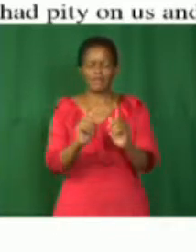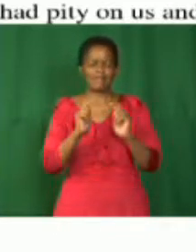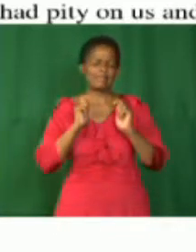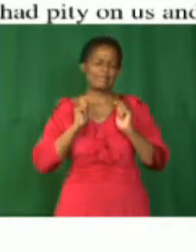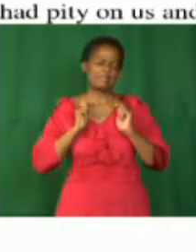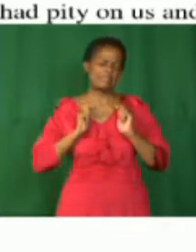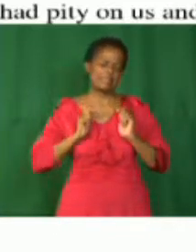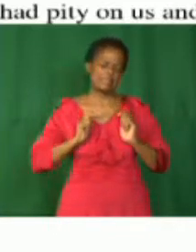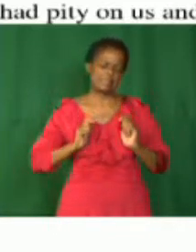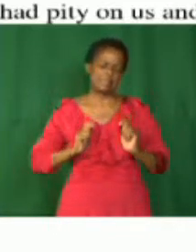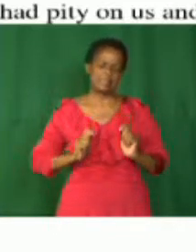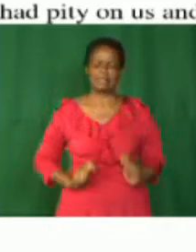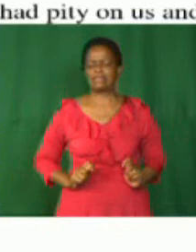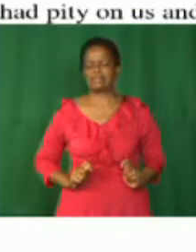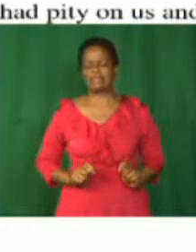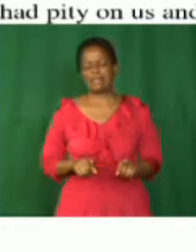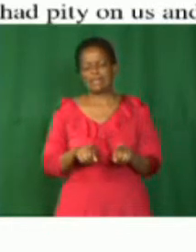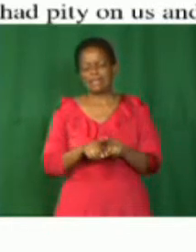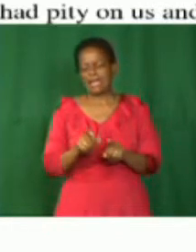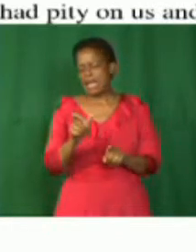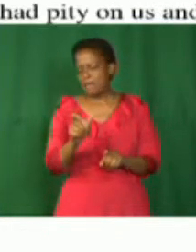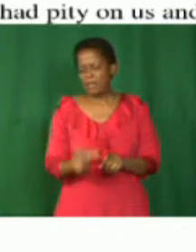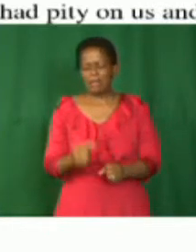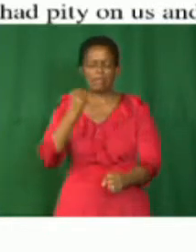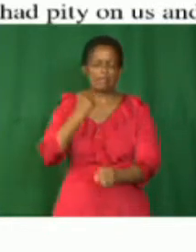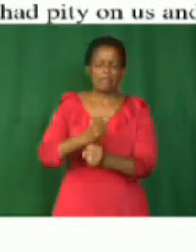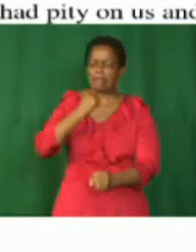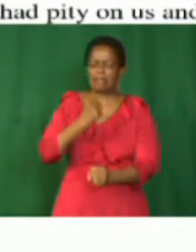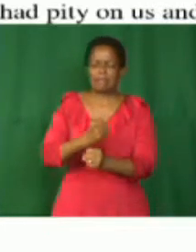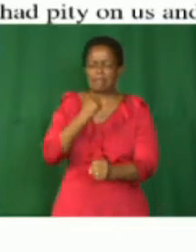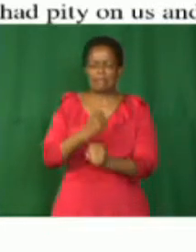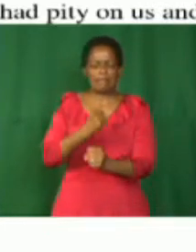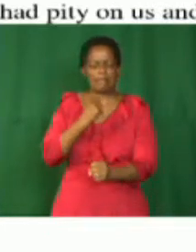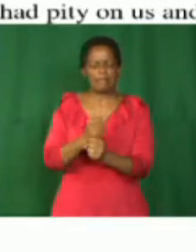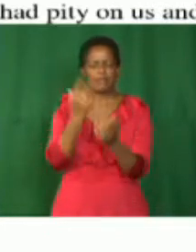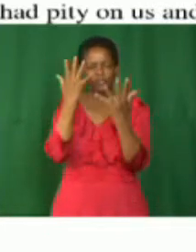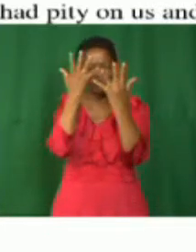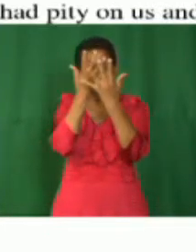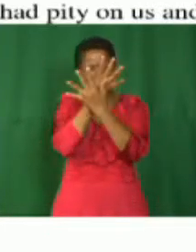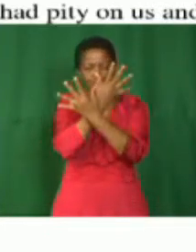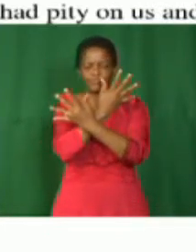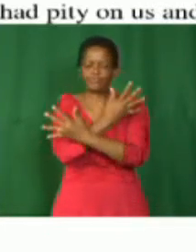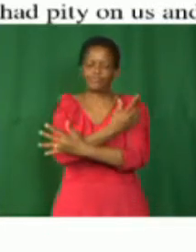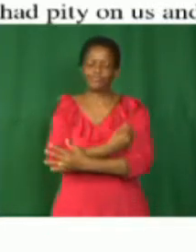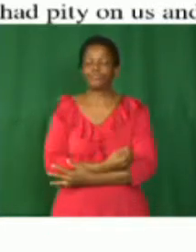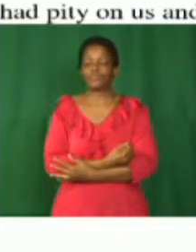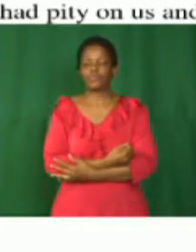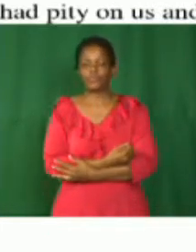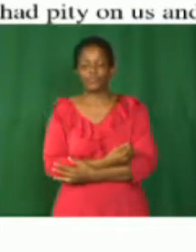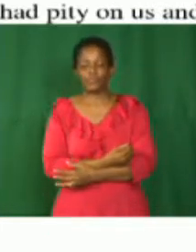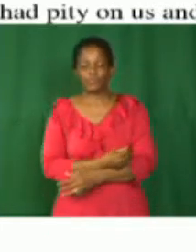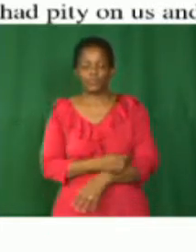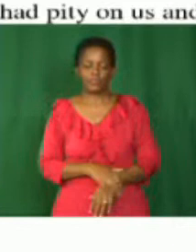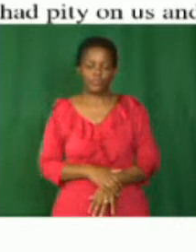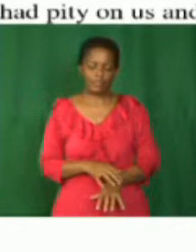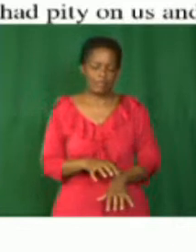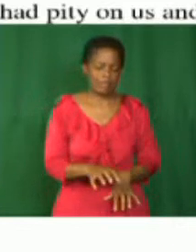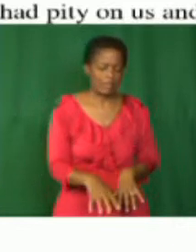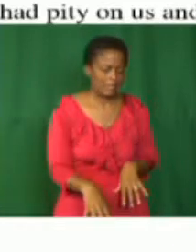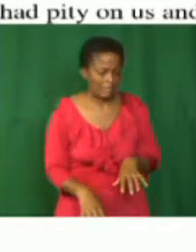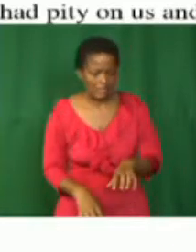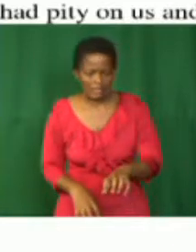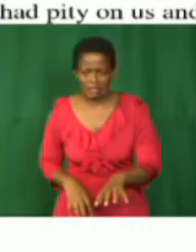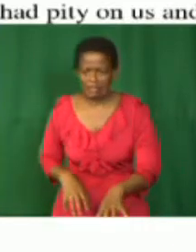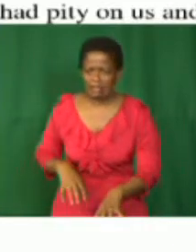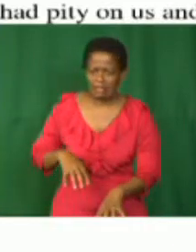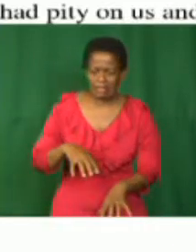as it was as if we had been working hard all night long. We crawled on all fours. We